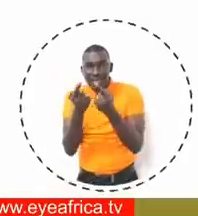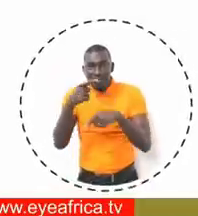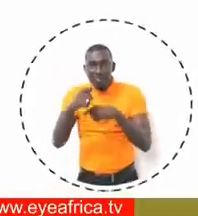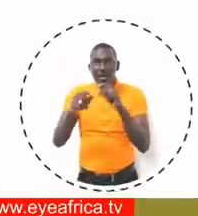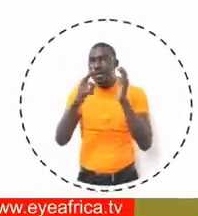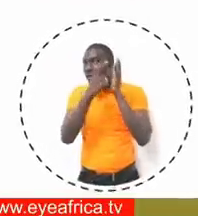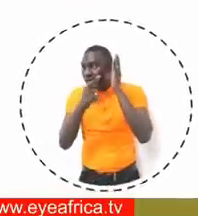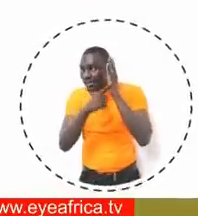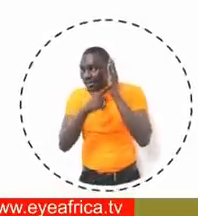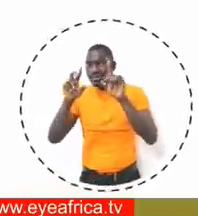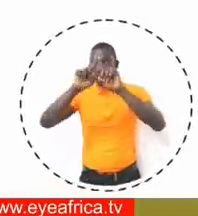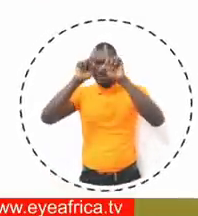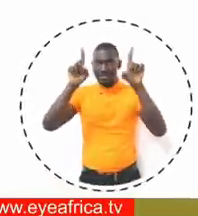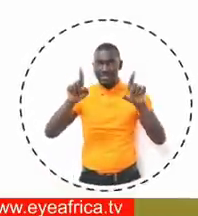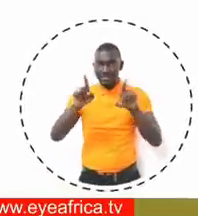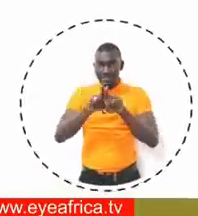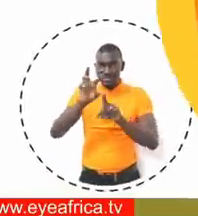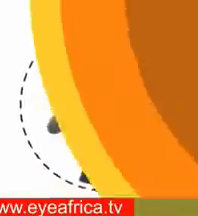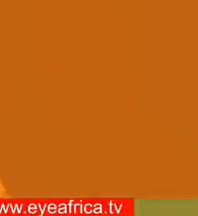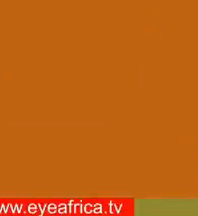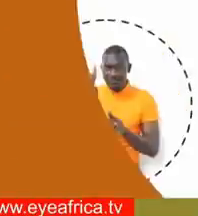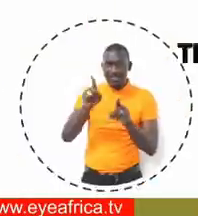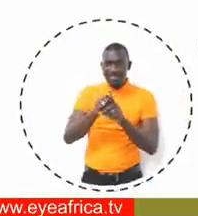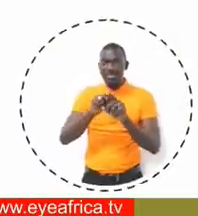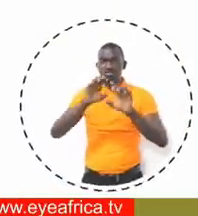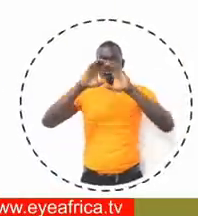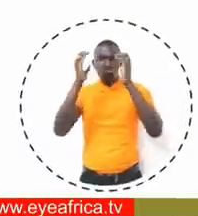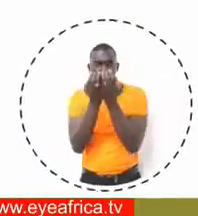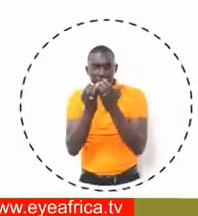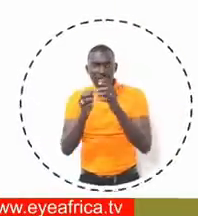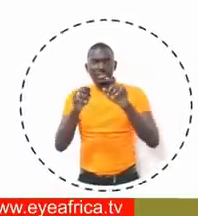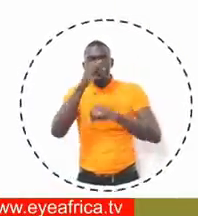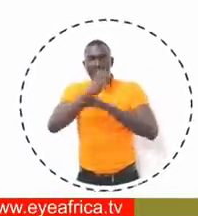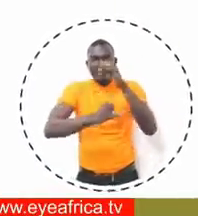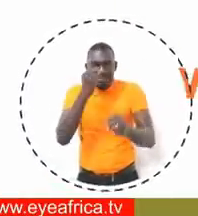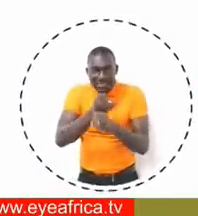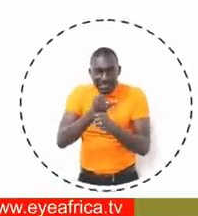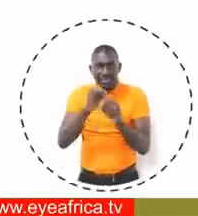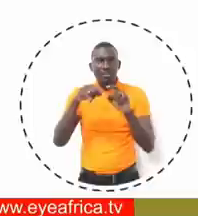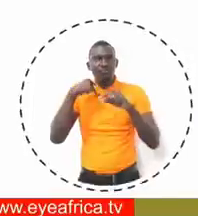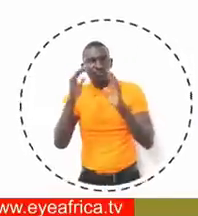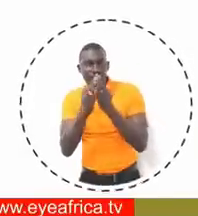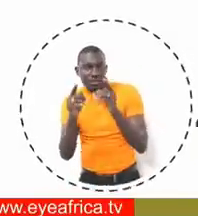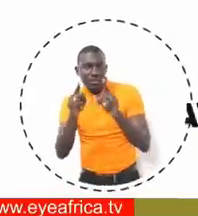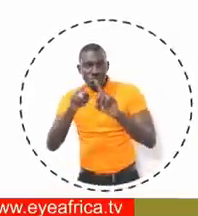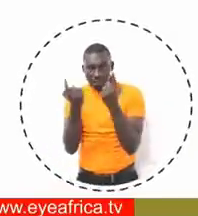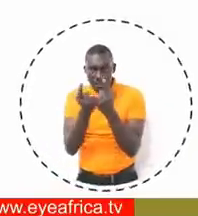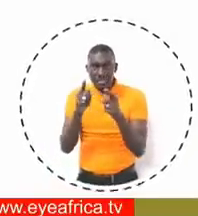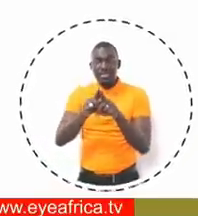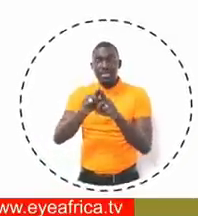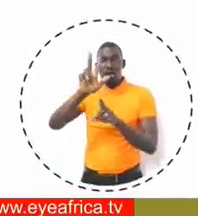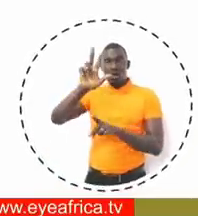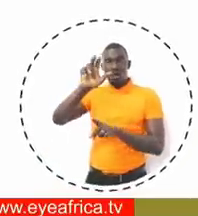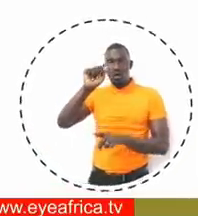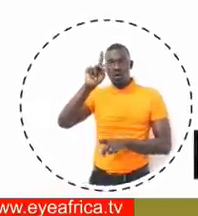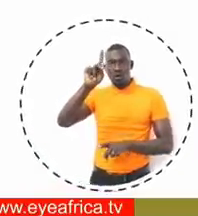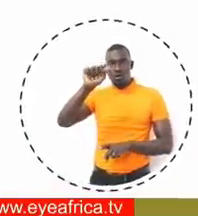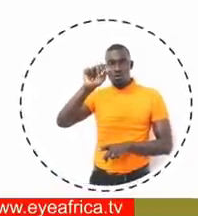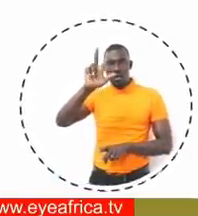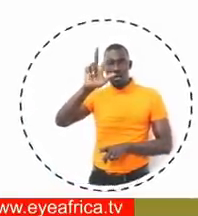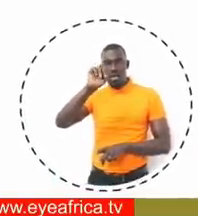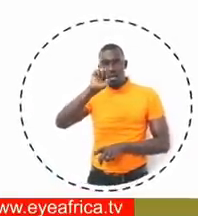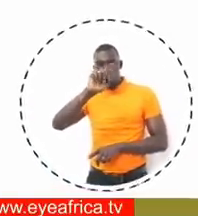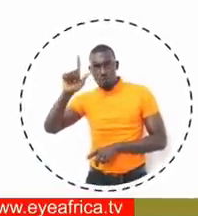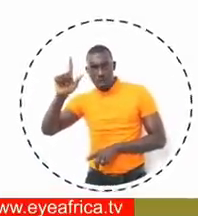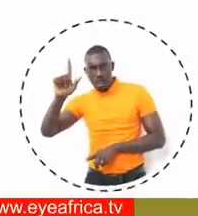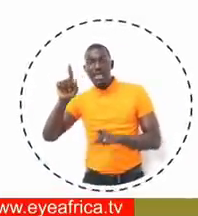Rajibunoto online platform Ani Sati Cinema Alto. Jamala Nyaton Kayakoto Wakawel Kamolu Londi Taransila Koiringola